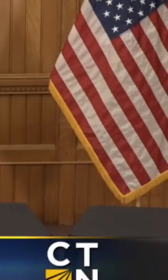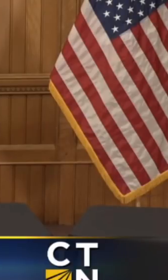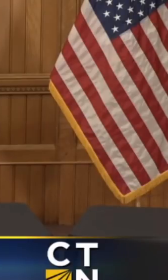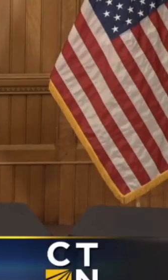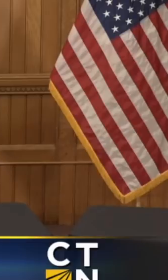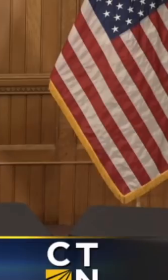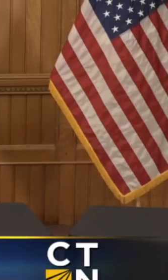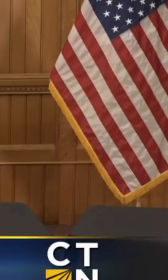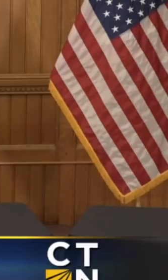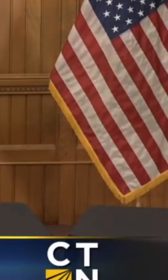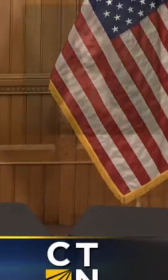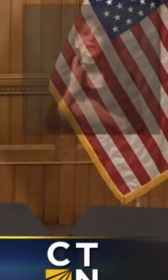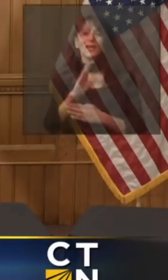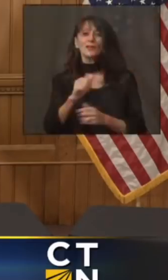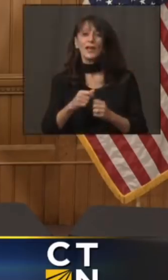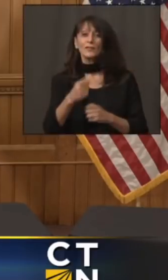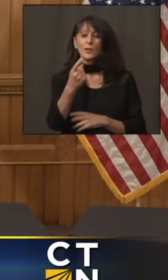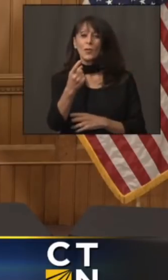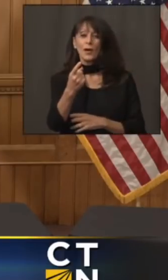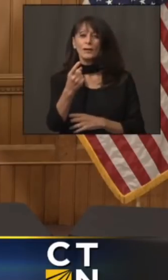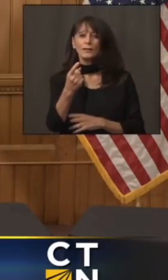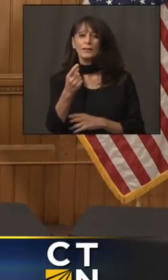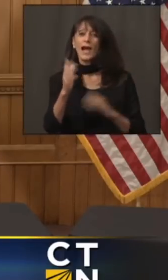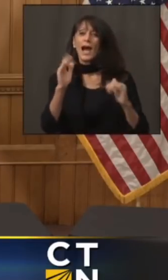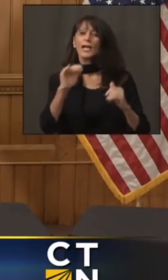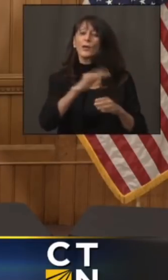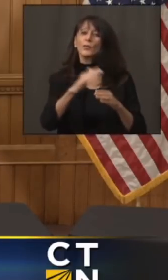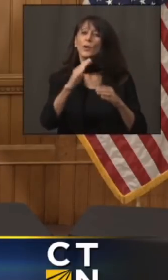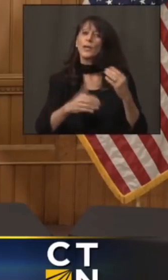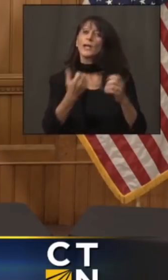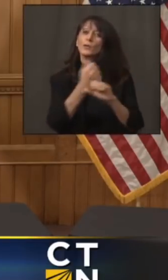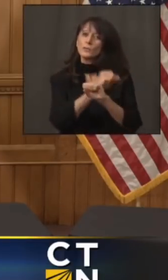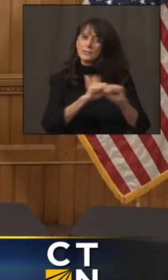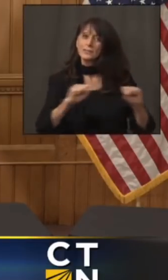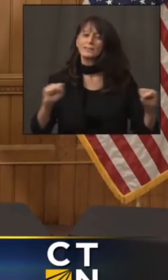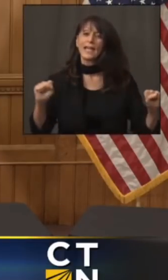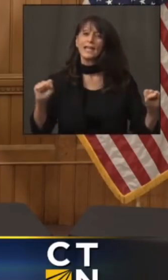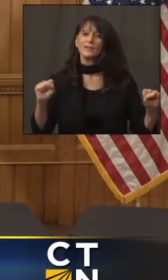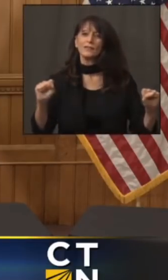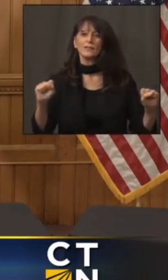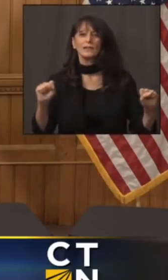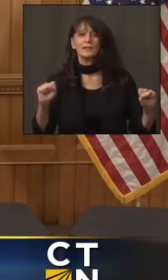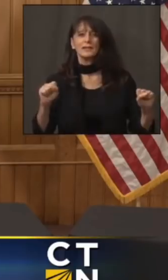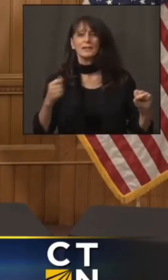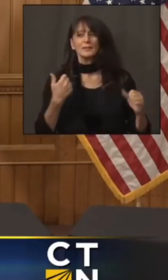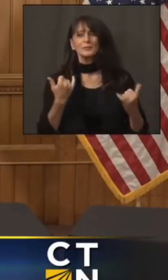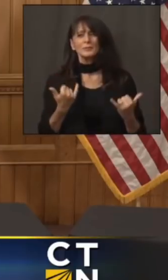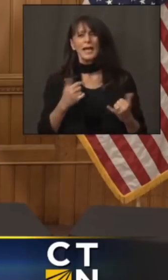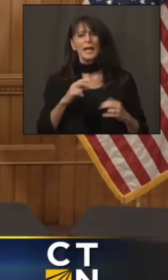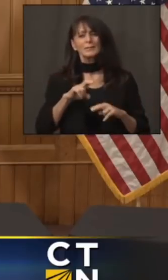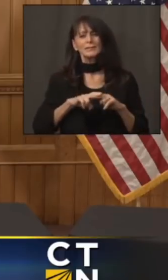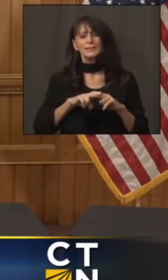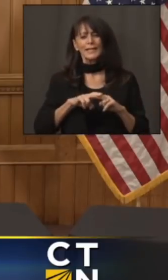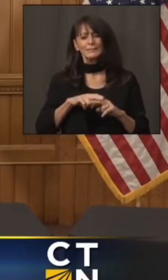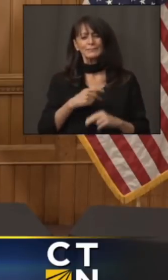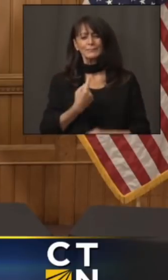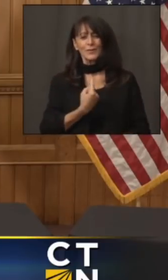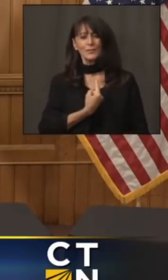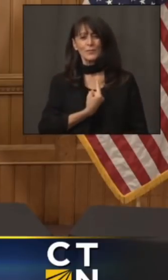All right, good afternoon, everybody. I hope you had a good, safe weekend. It's a little lonely up here today, as you maybe